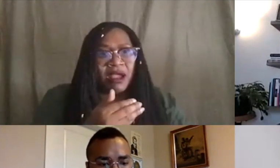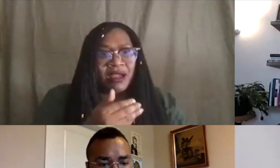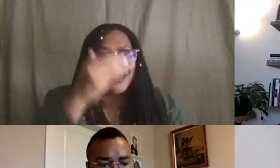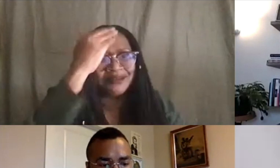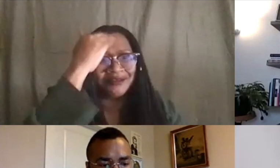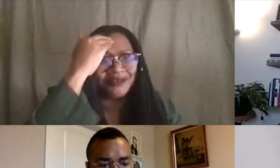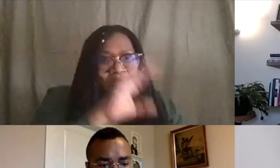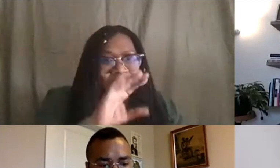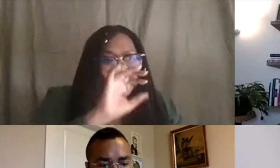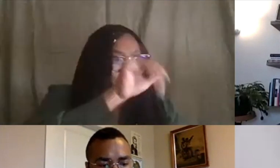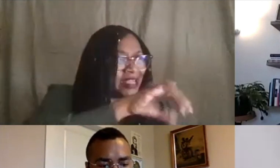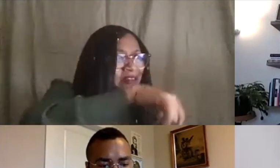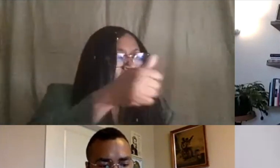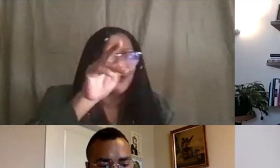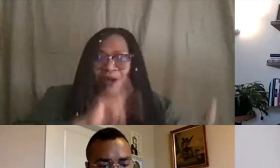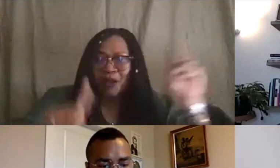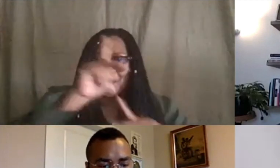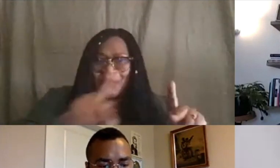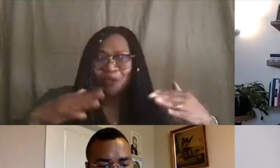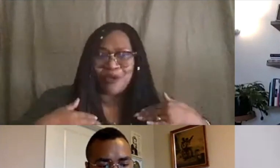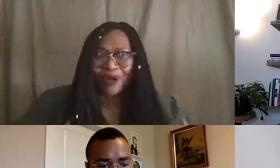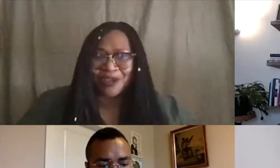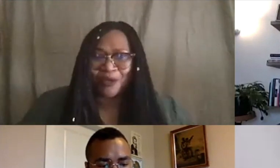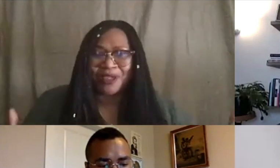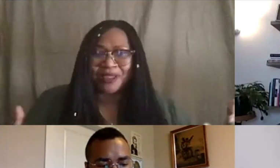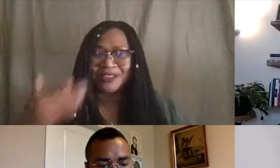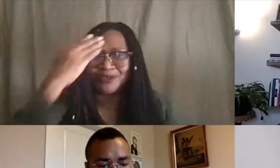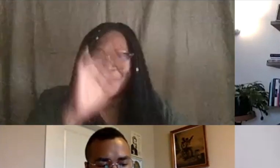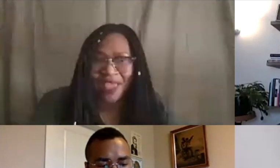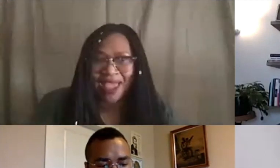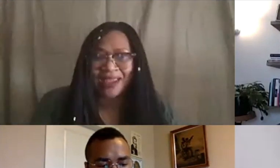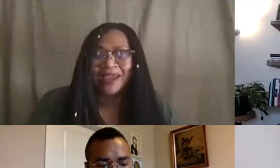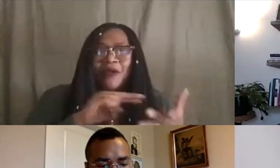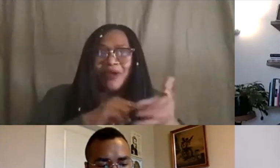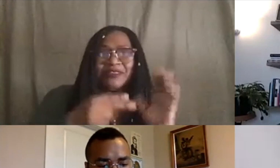beings. And so the language of